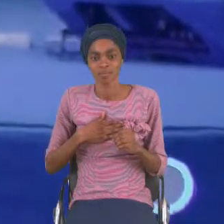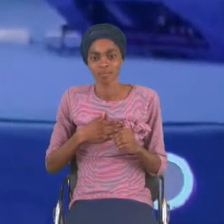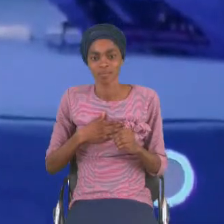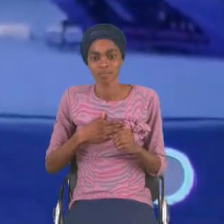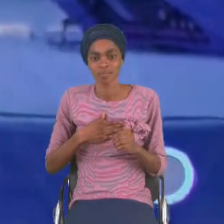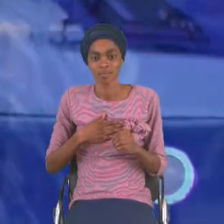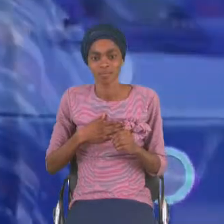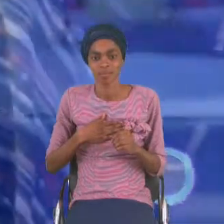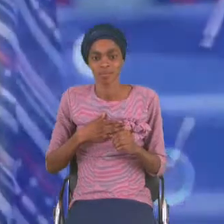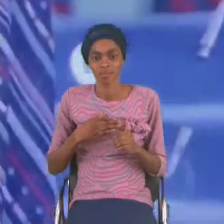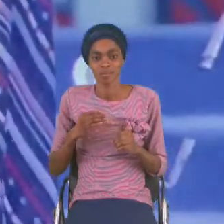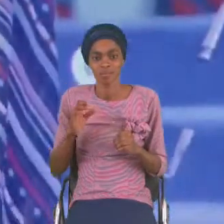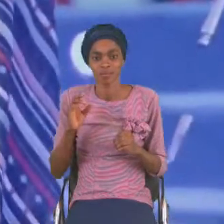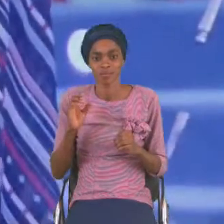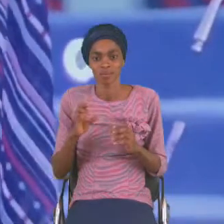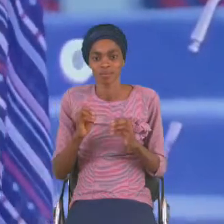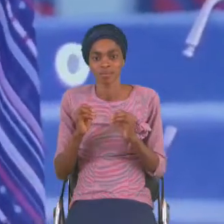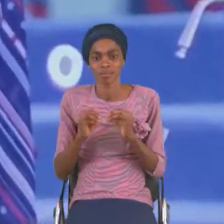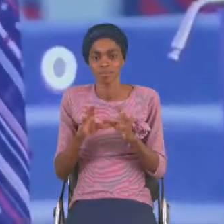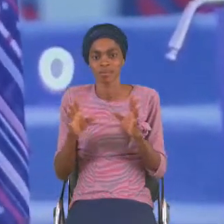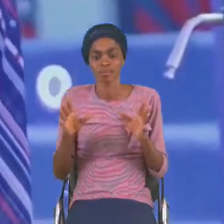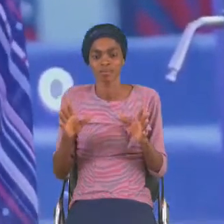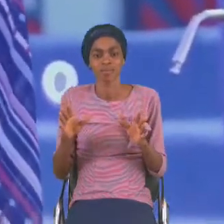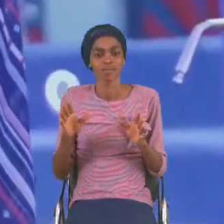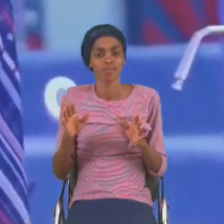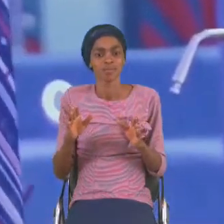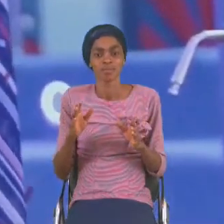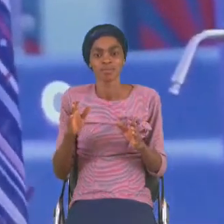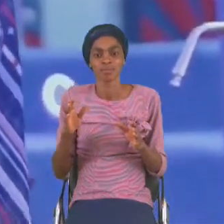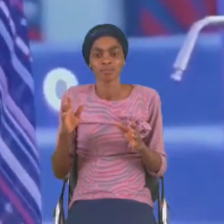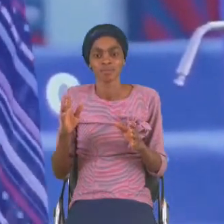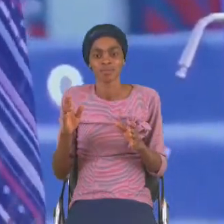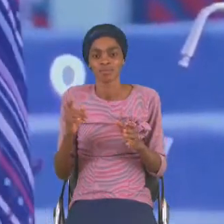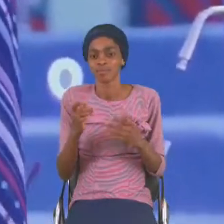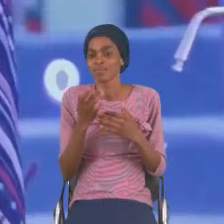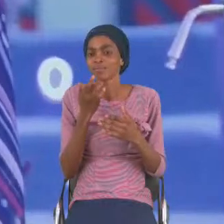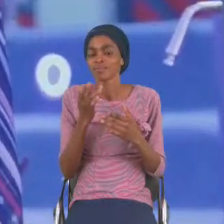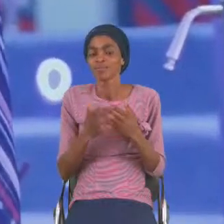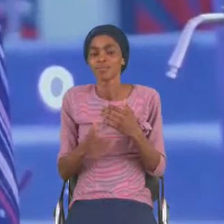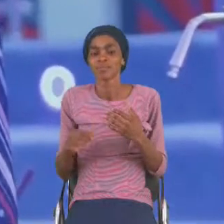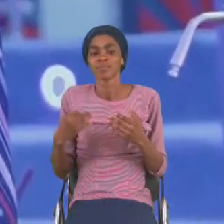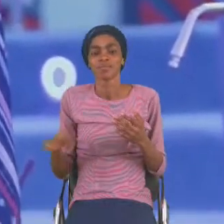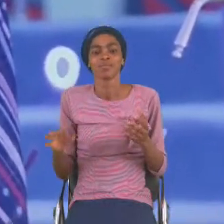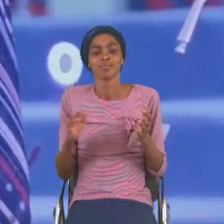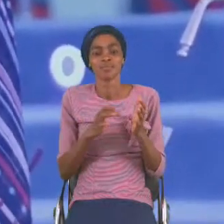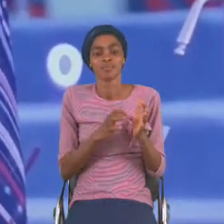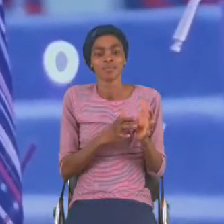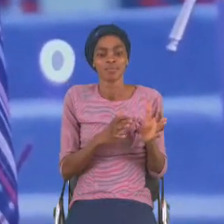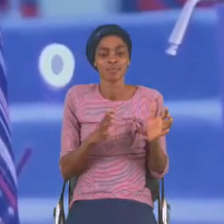Nothing, nothing but the blood of